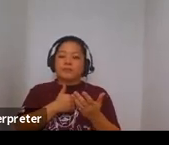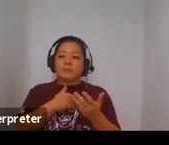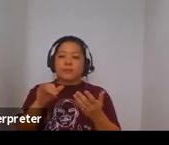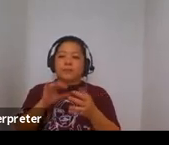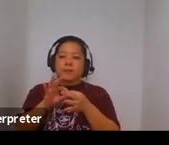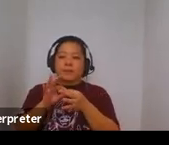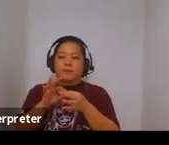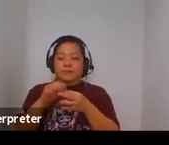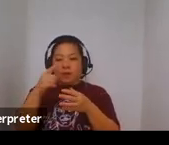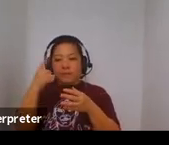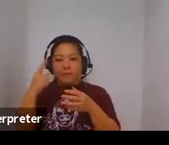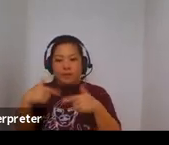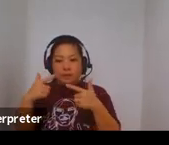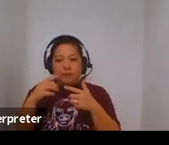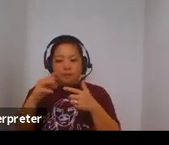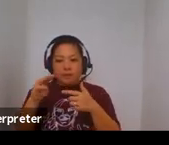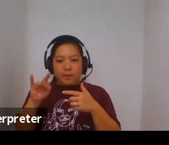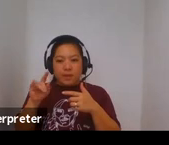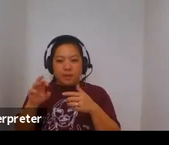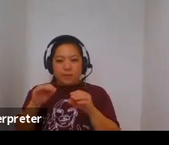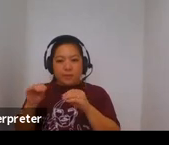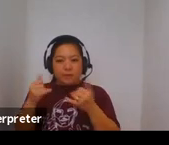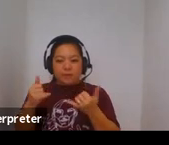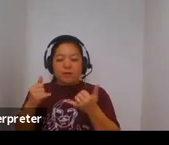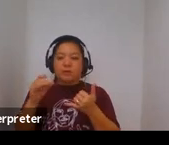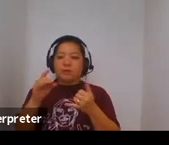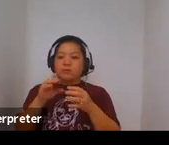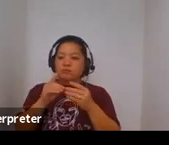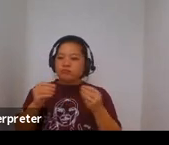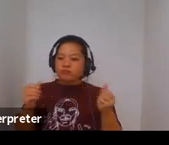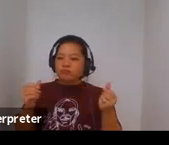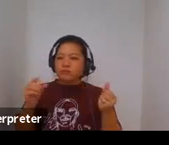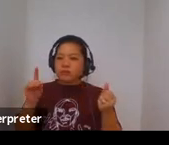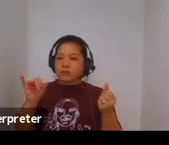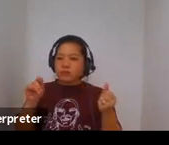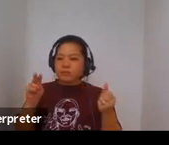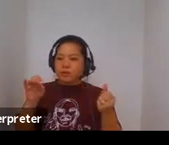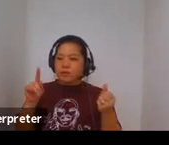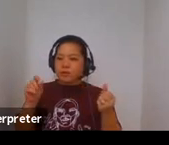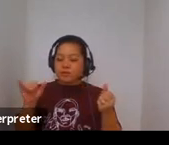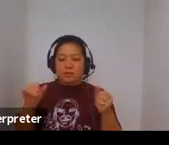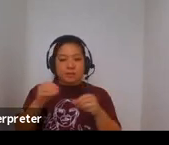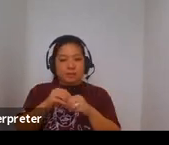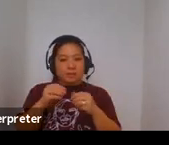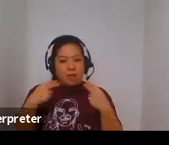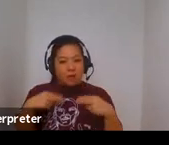movement. Our issue is connected to the disparity in health that poor folks face.